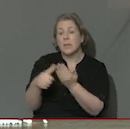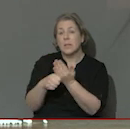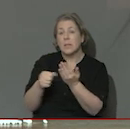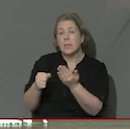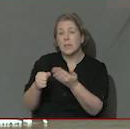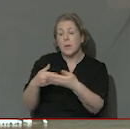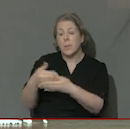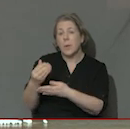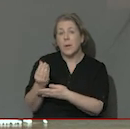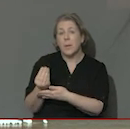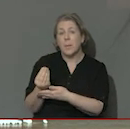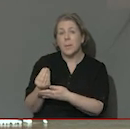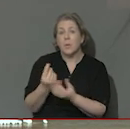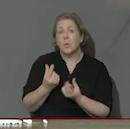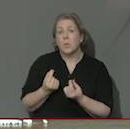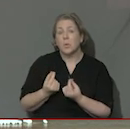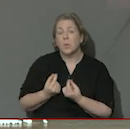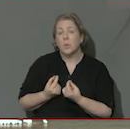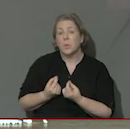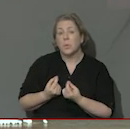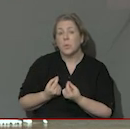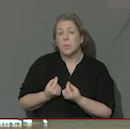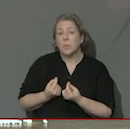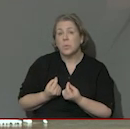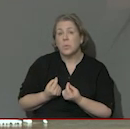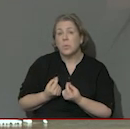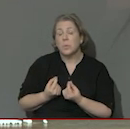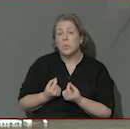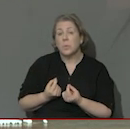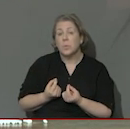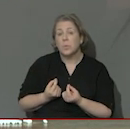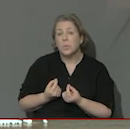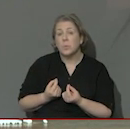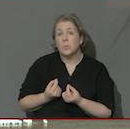a balance? I taught you.